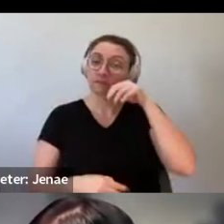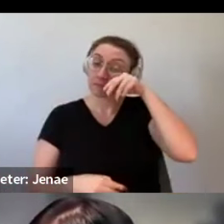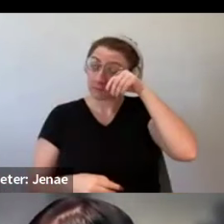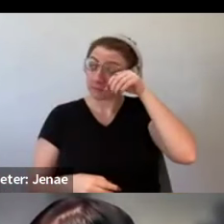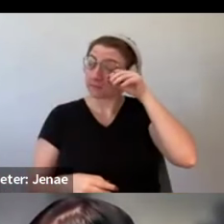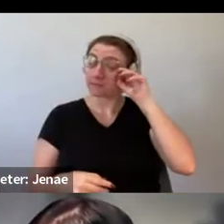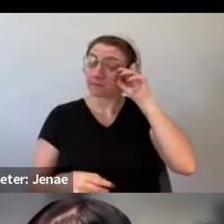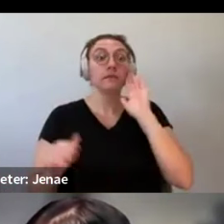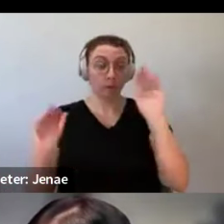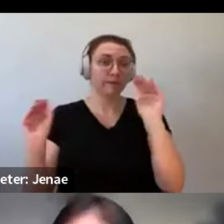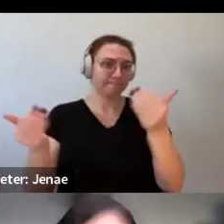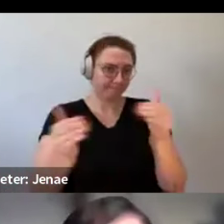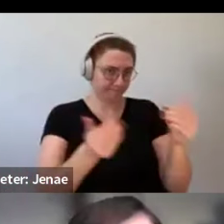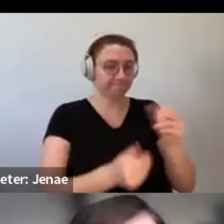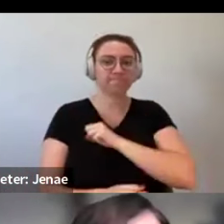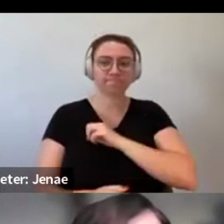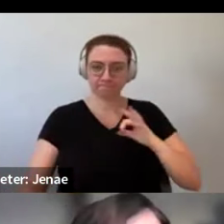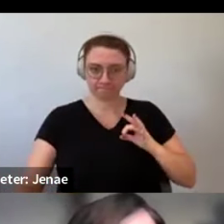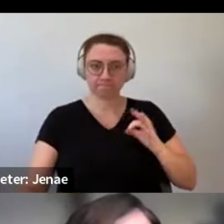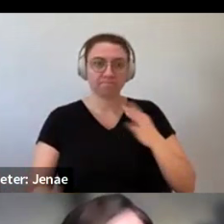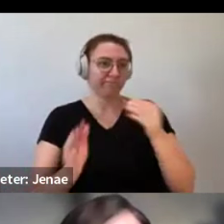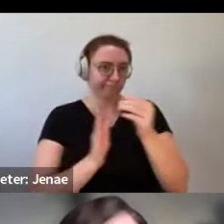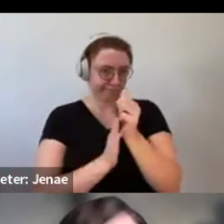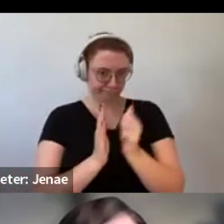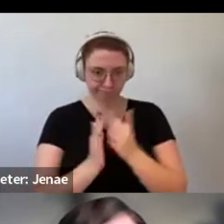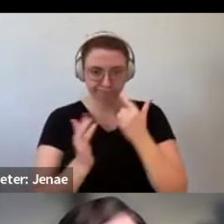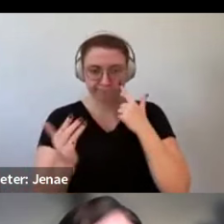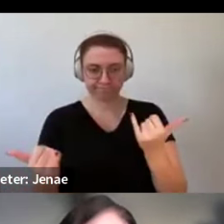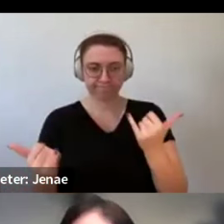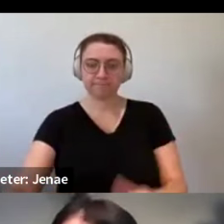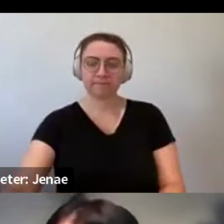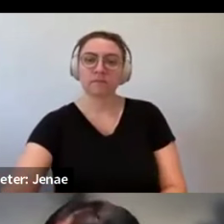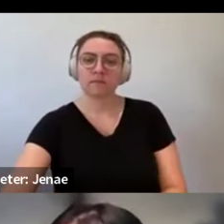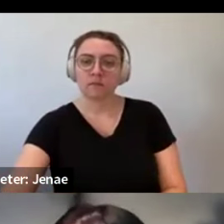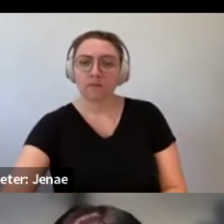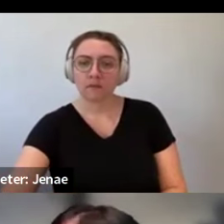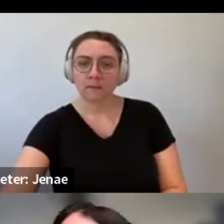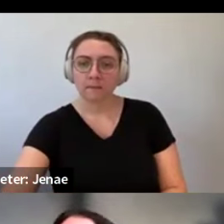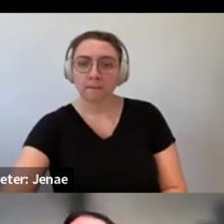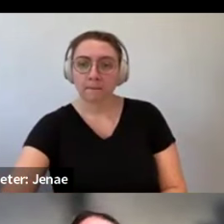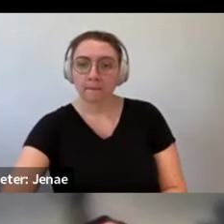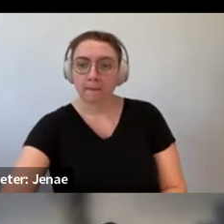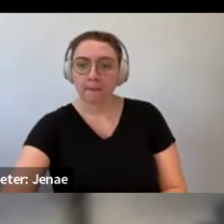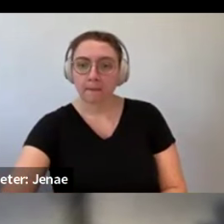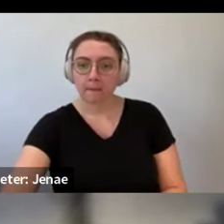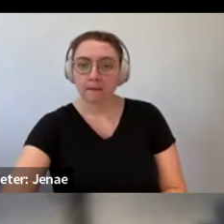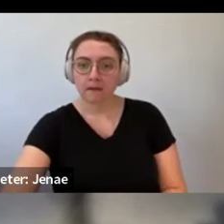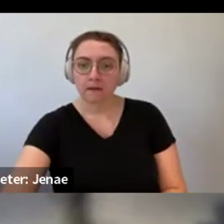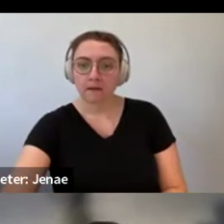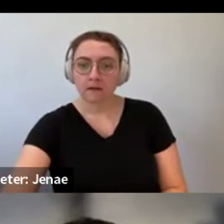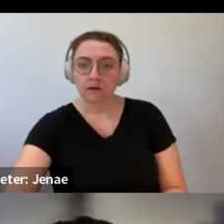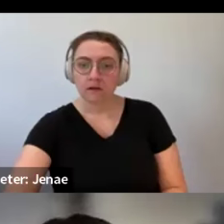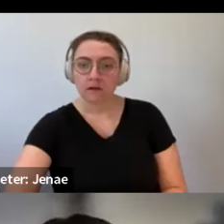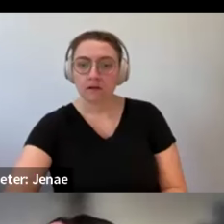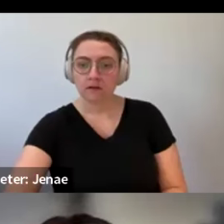do introductions of staff and our agenda for today. So, from our Community Services